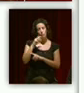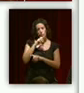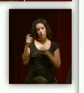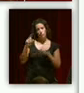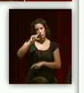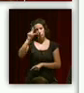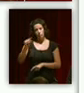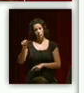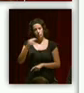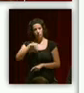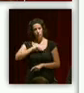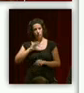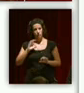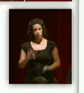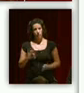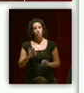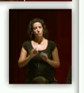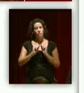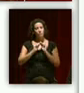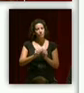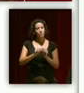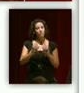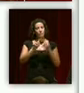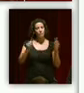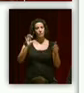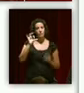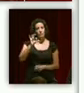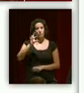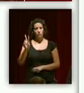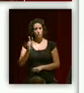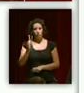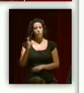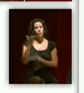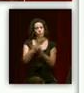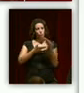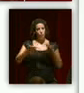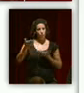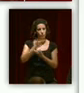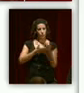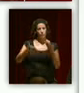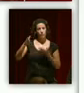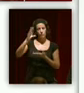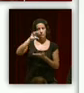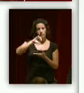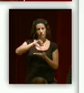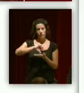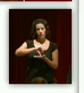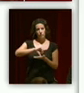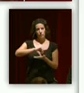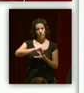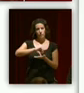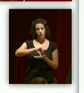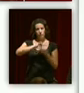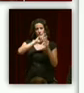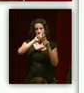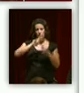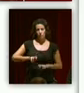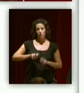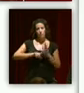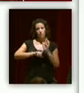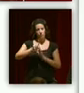promoted by the ONCE and the Vodafone Foundation Spain, and also undertaken by the company